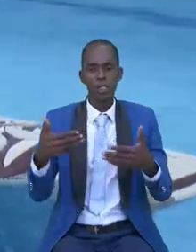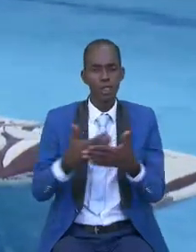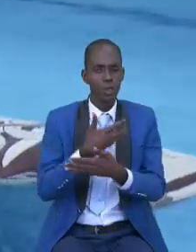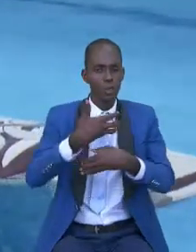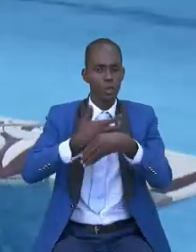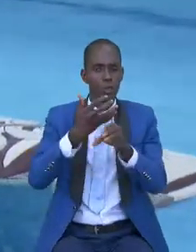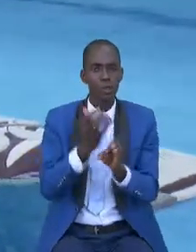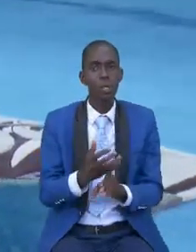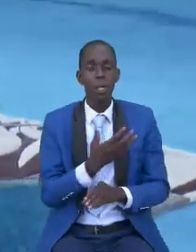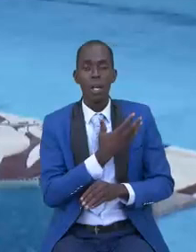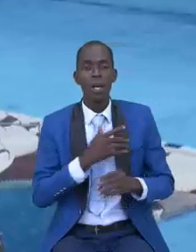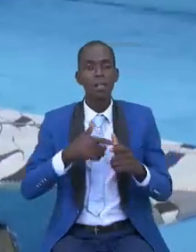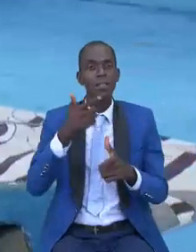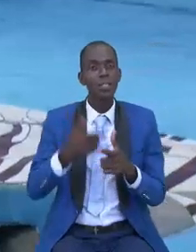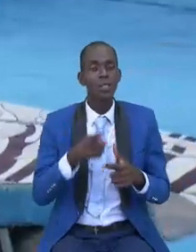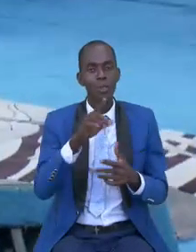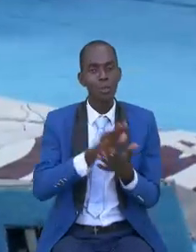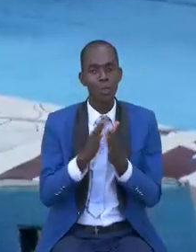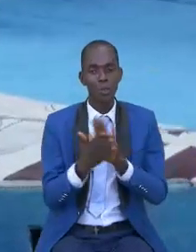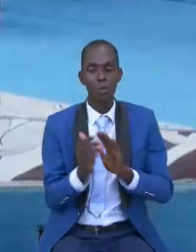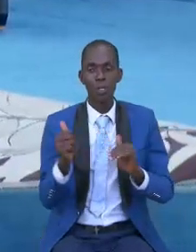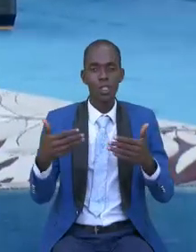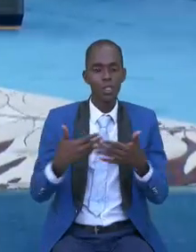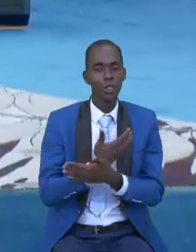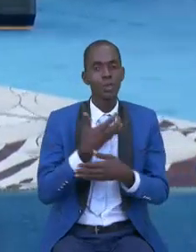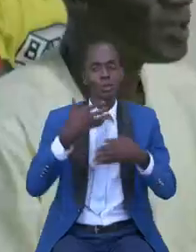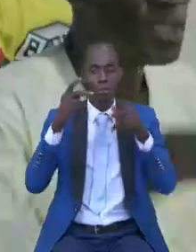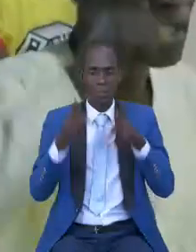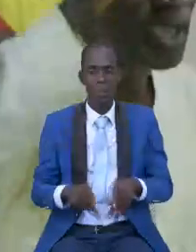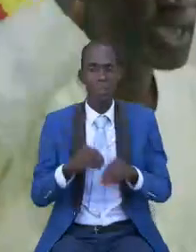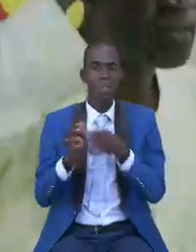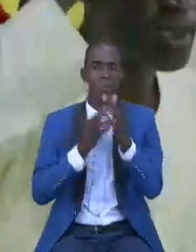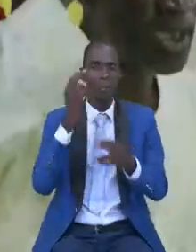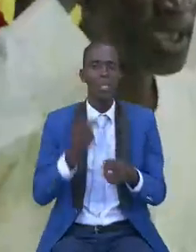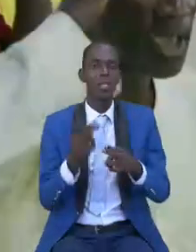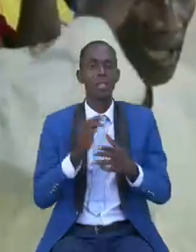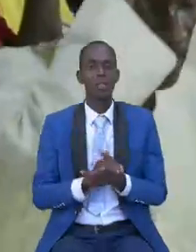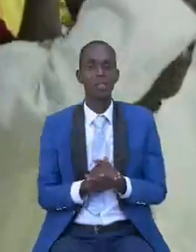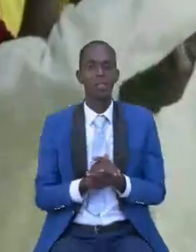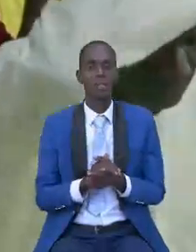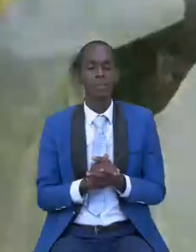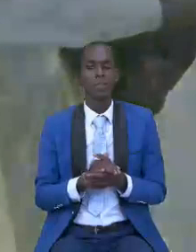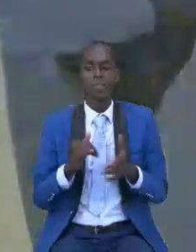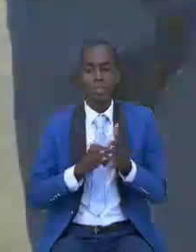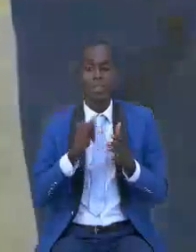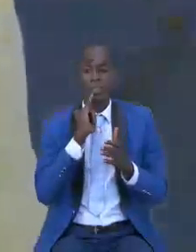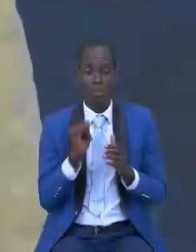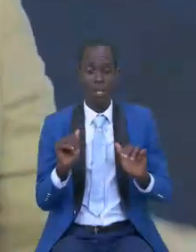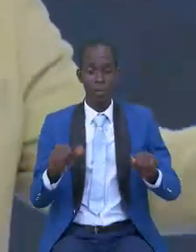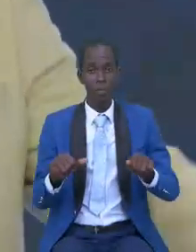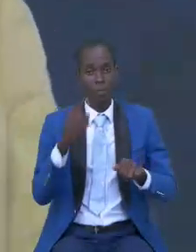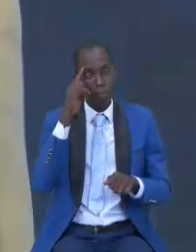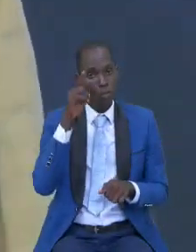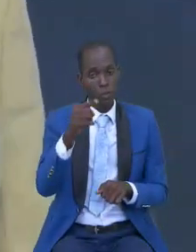And then you become a new creature in Jesus' name. It's available for you, for